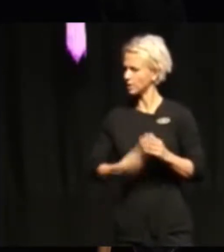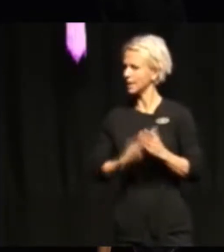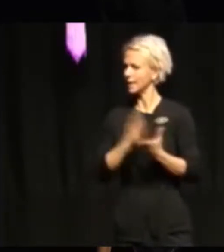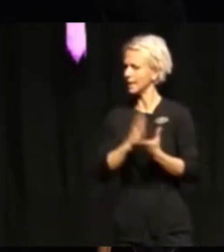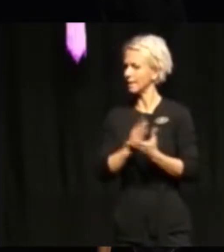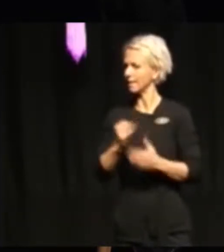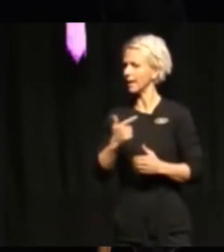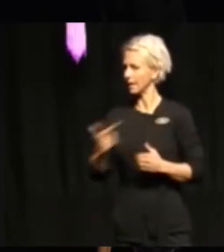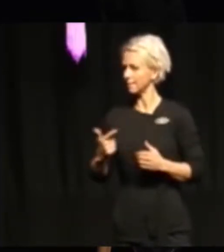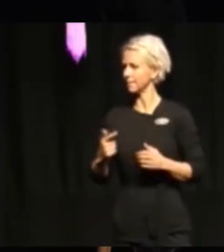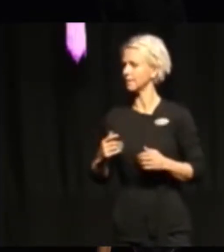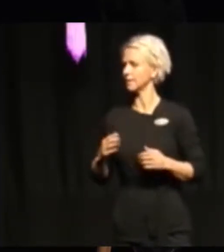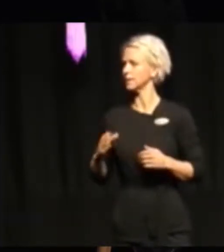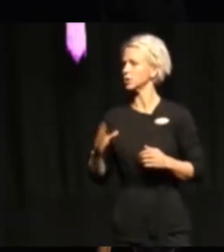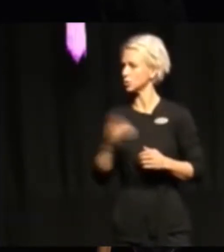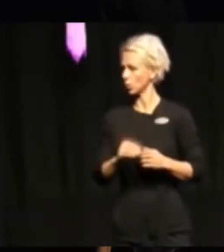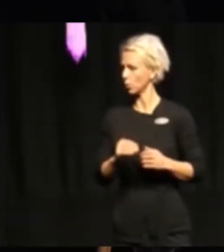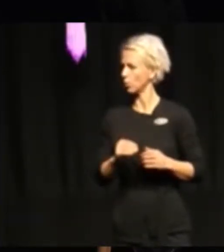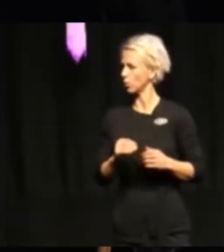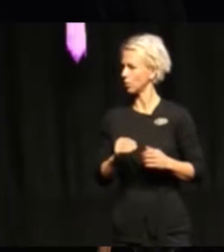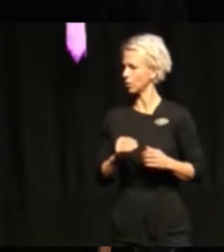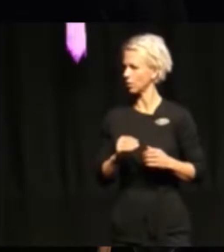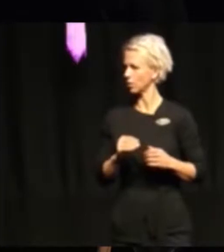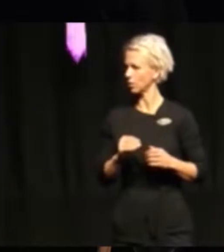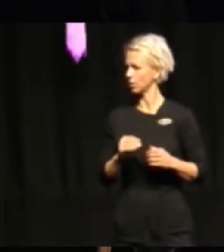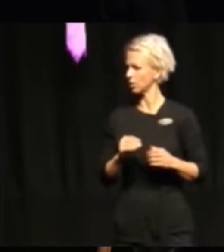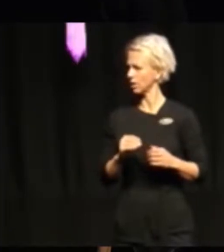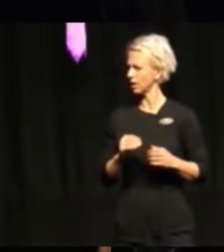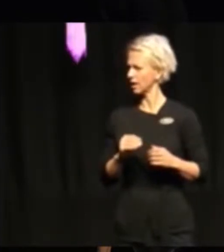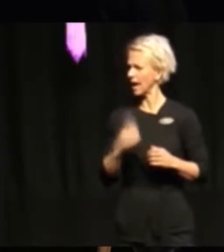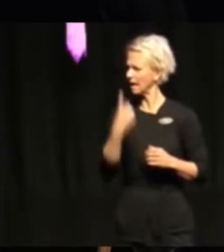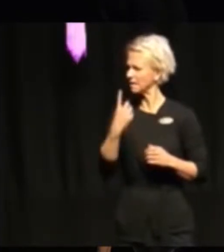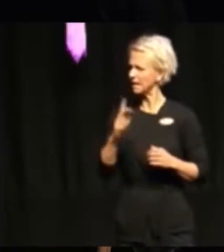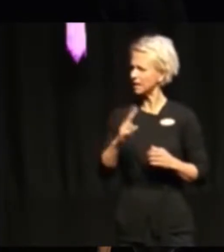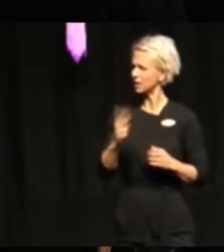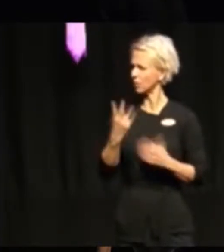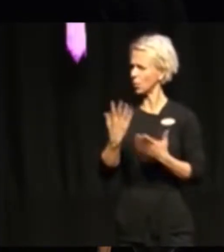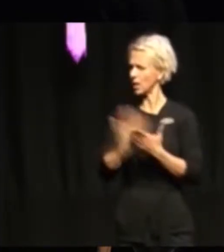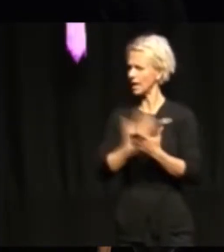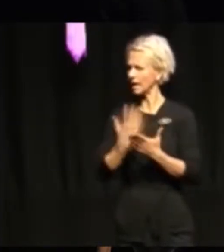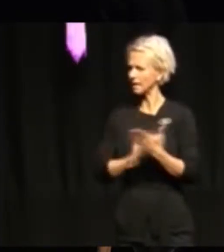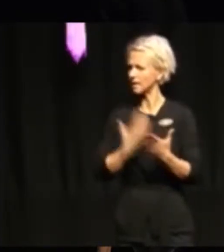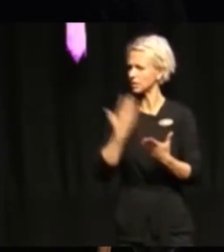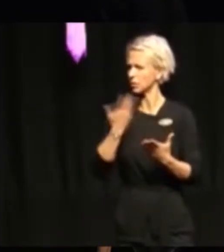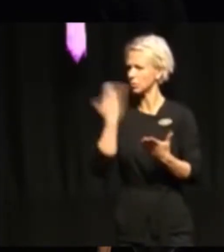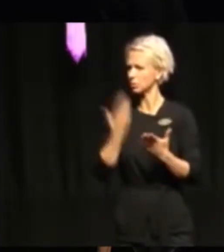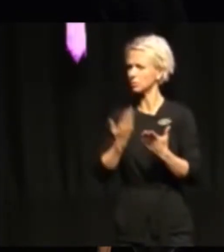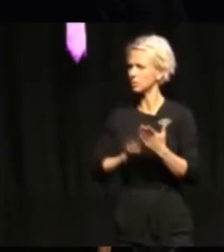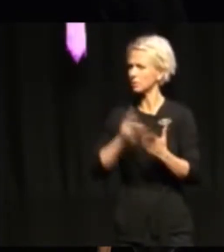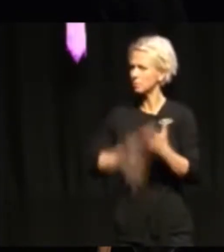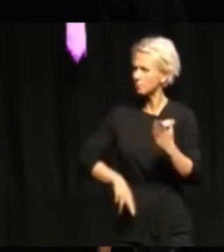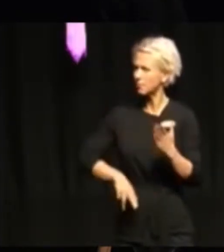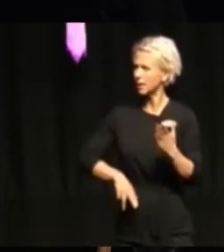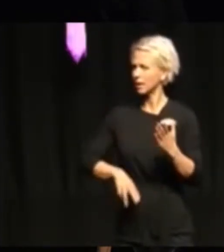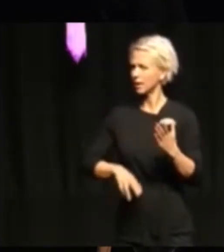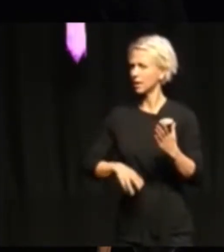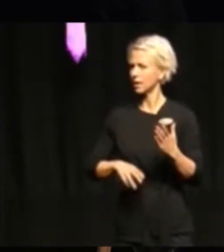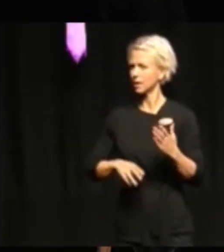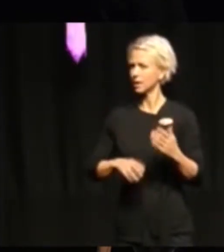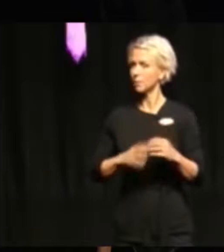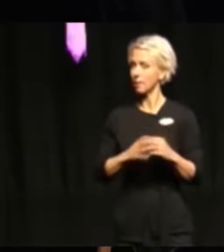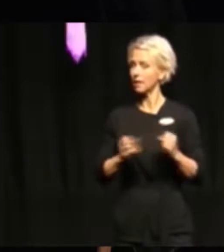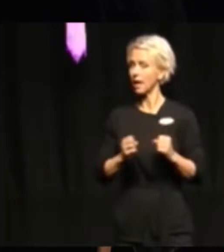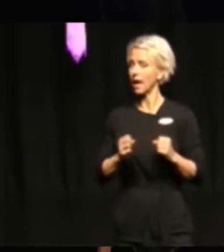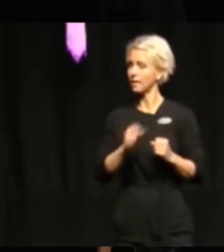the treaty, except for one or possibly two. I can't remember if the second one finally did it. Yes, it's ratified